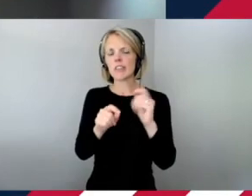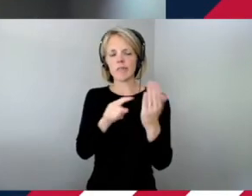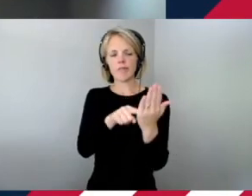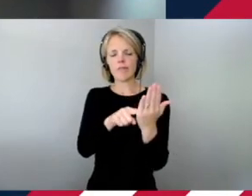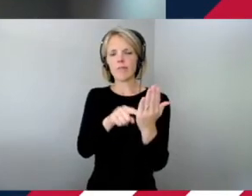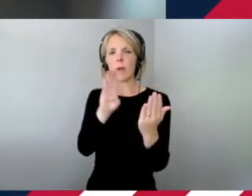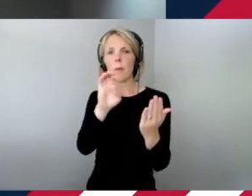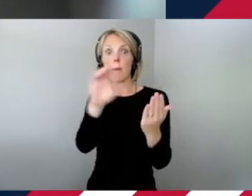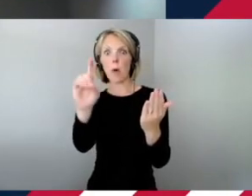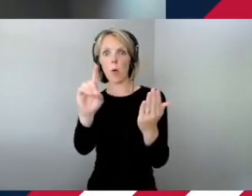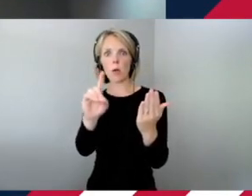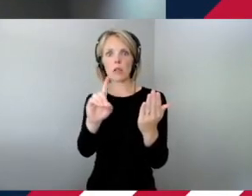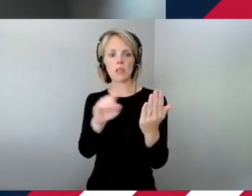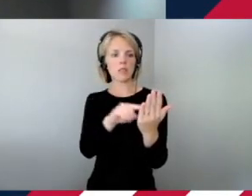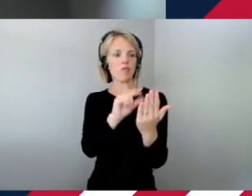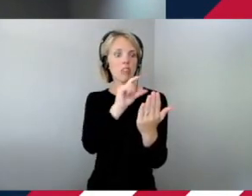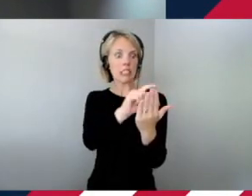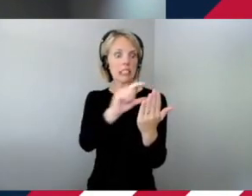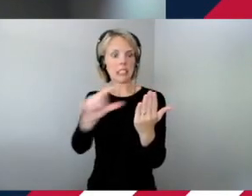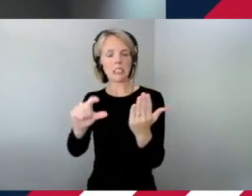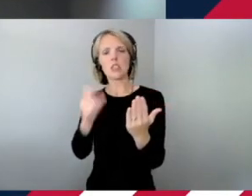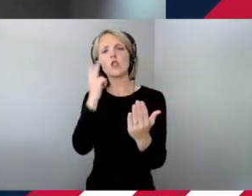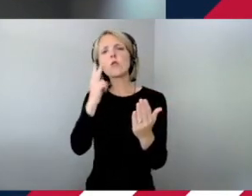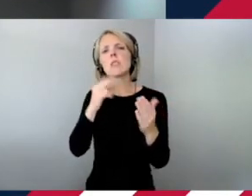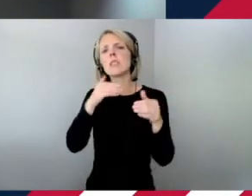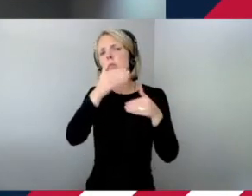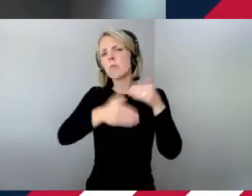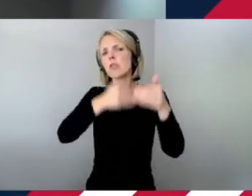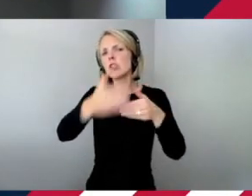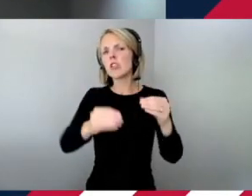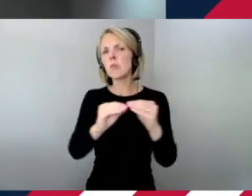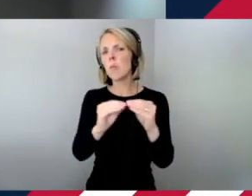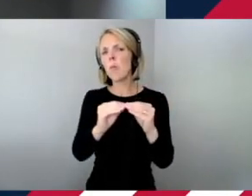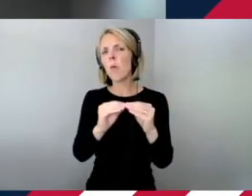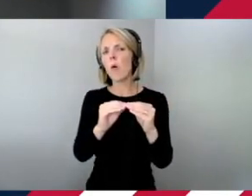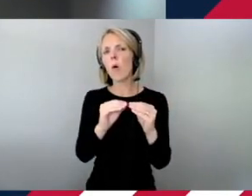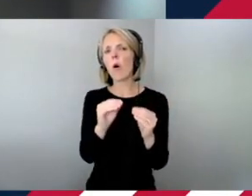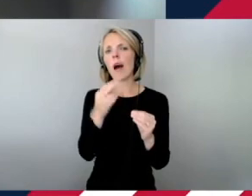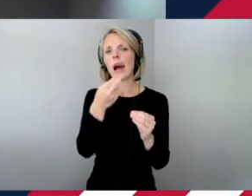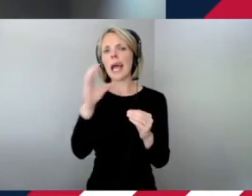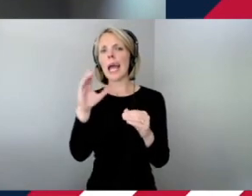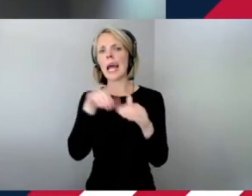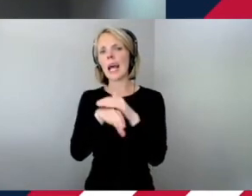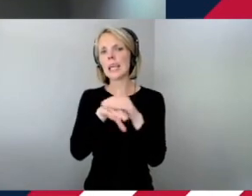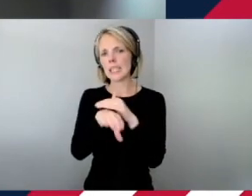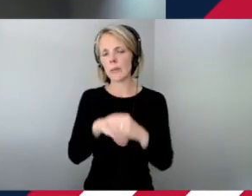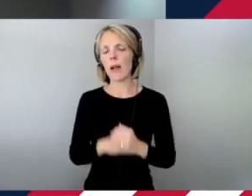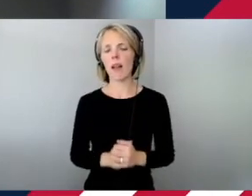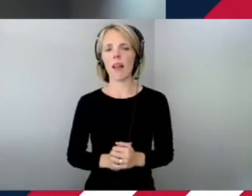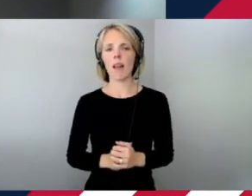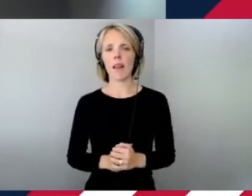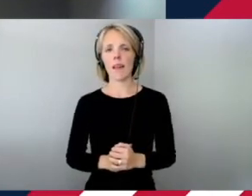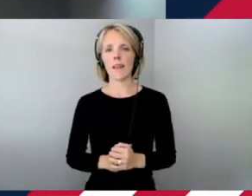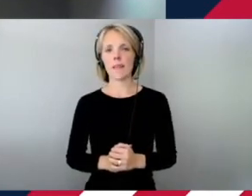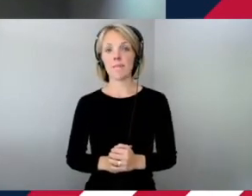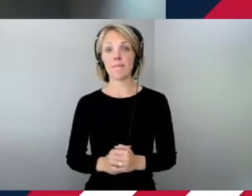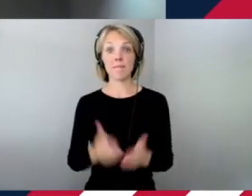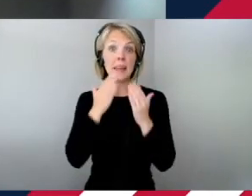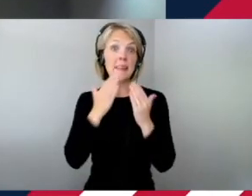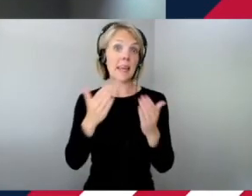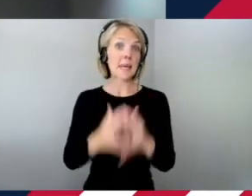make the procedures more handicapped accessible. Thank you, ma'am.